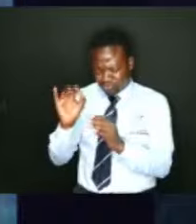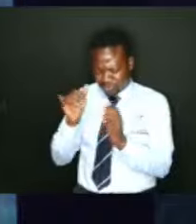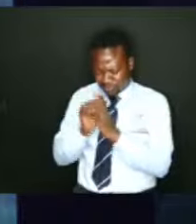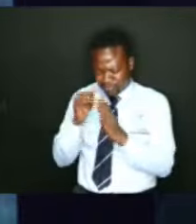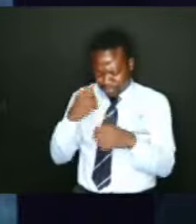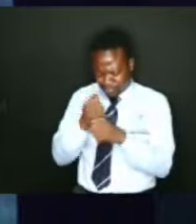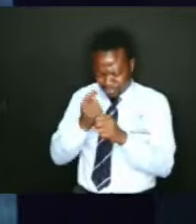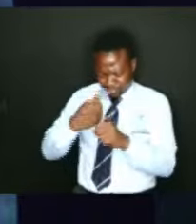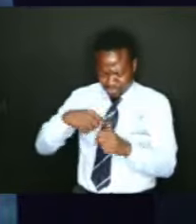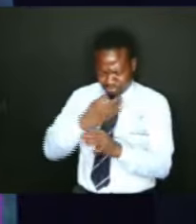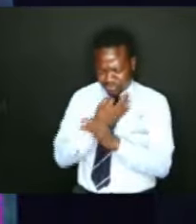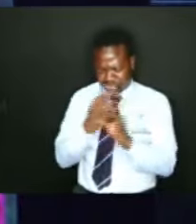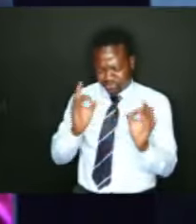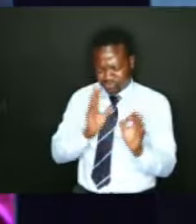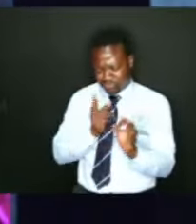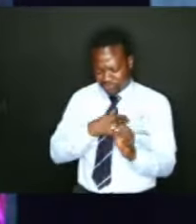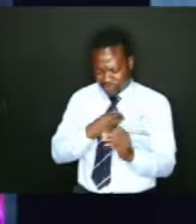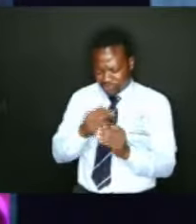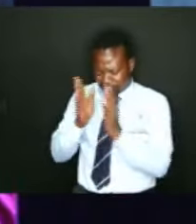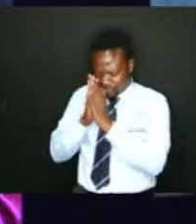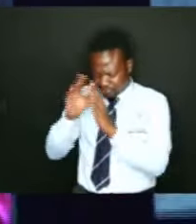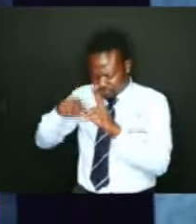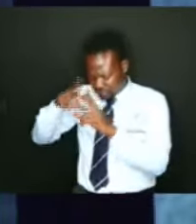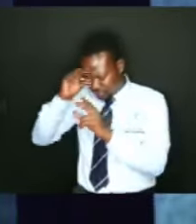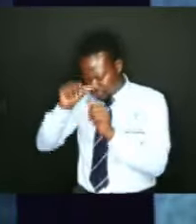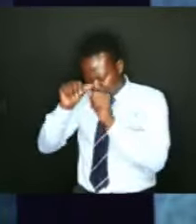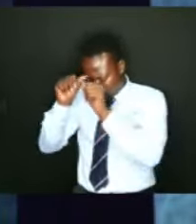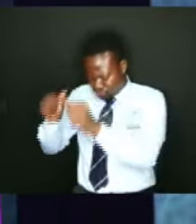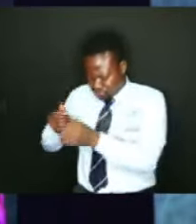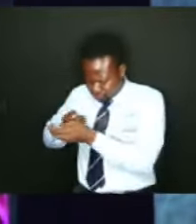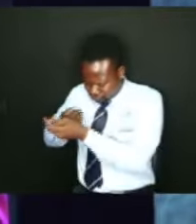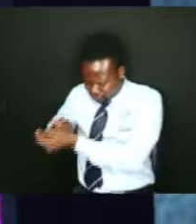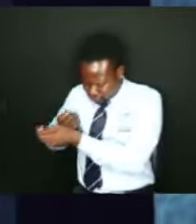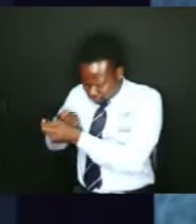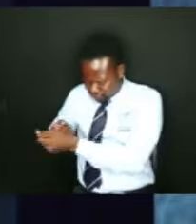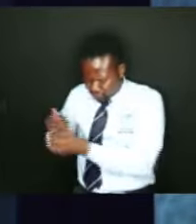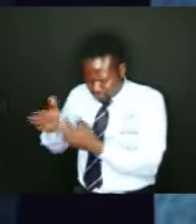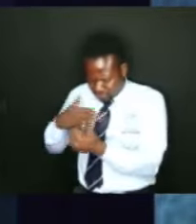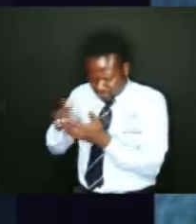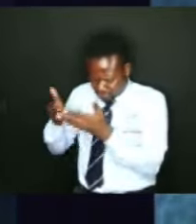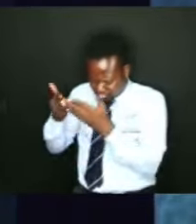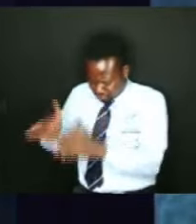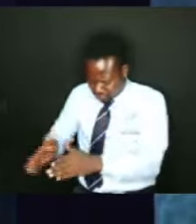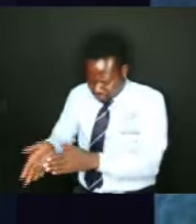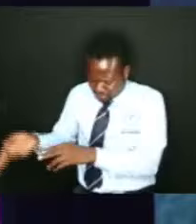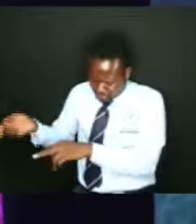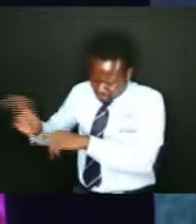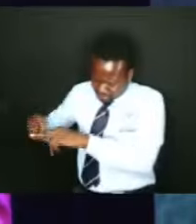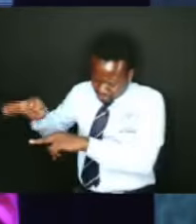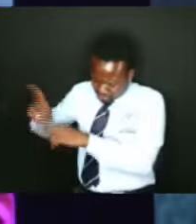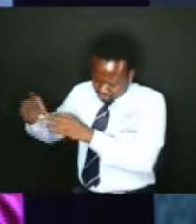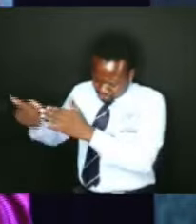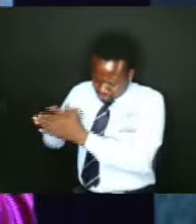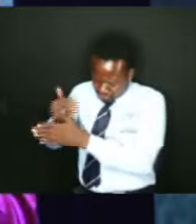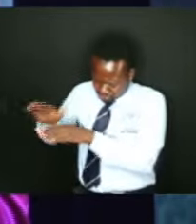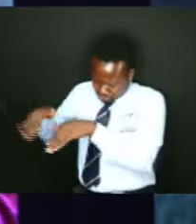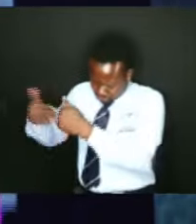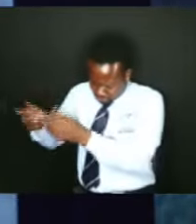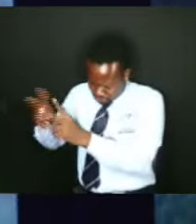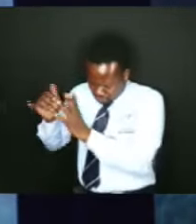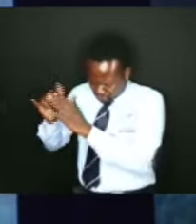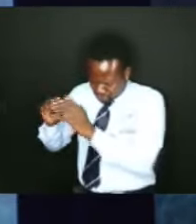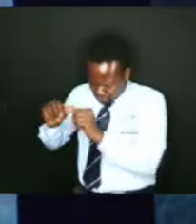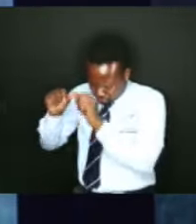We pray for our dear chairman, O God. Continue to fill him, O God. Yes, Lord. Replenish the strength and energy that he needs, O God, Amen. To be